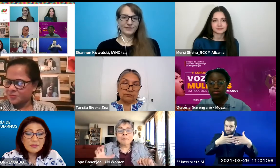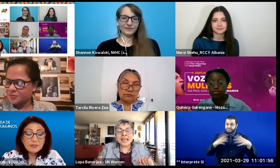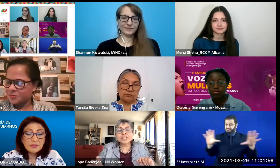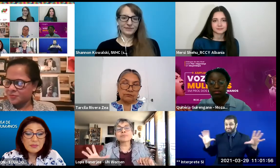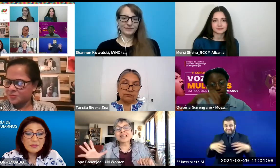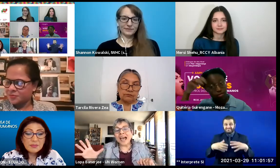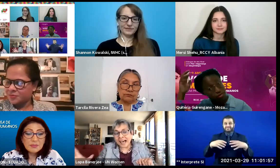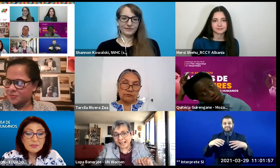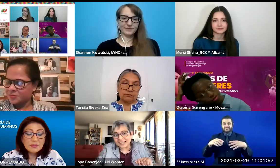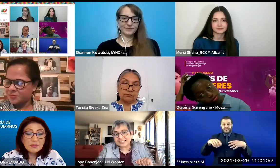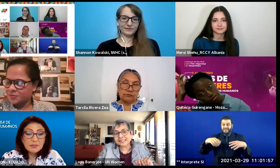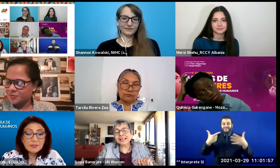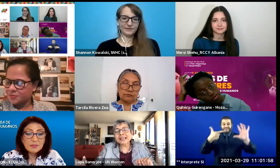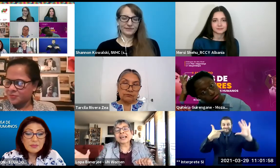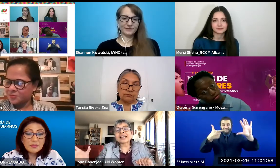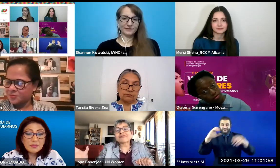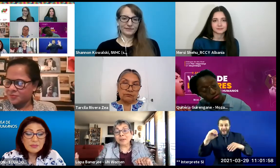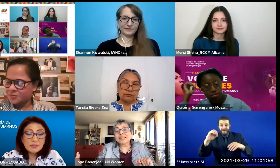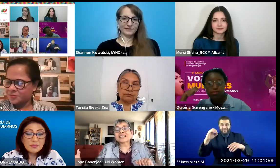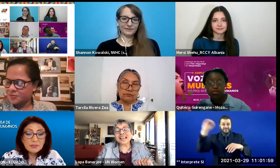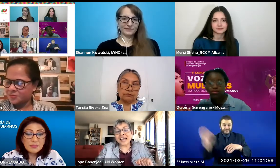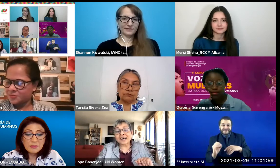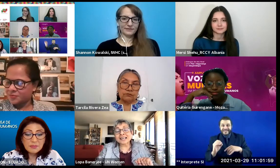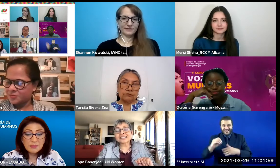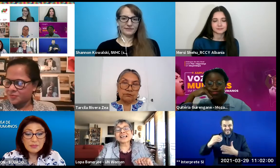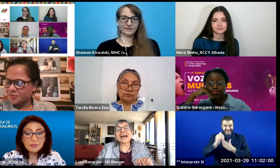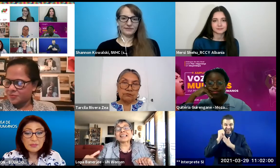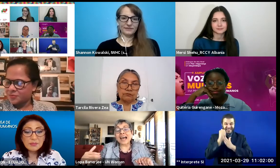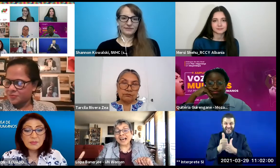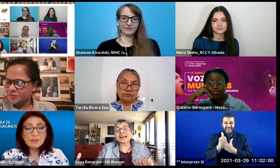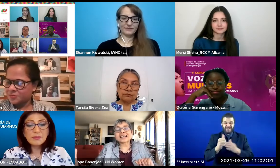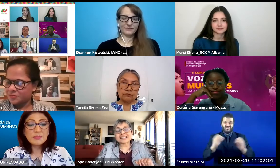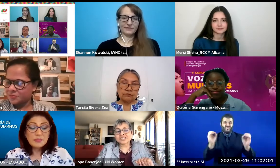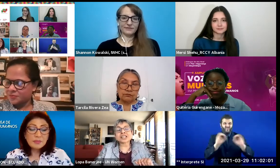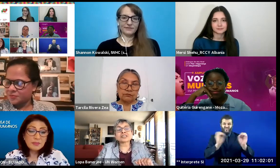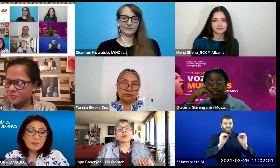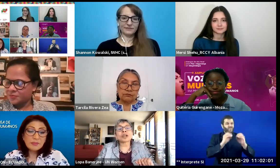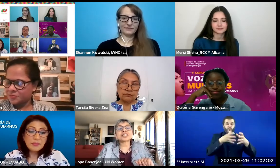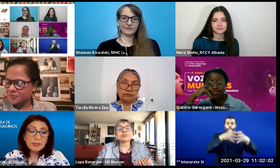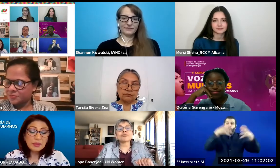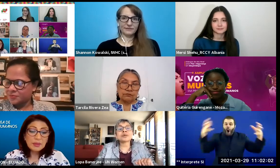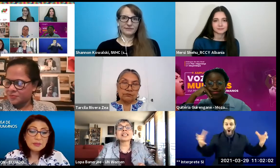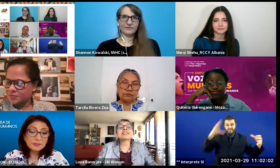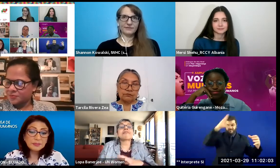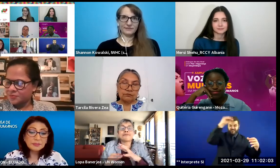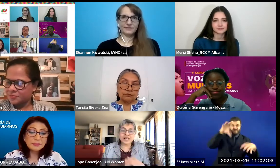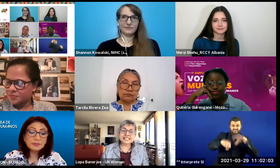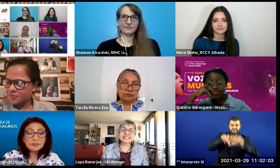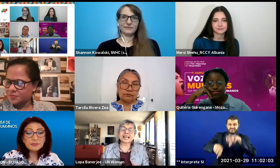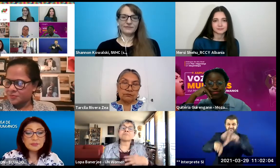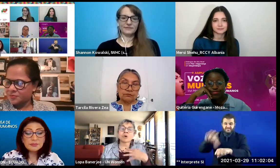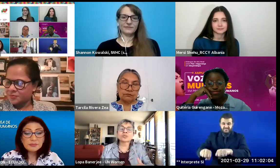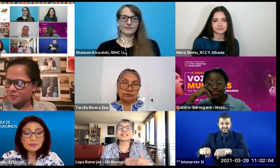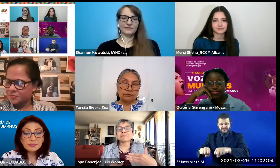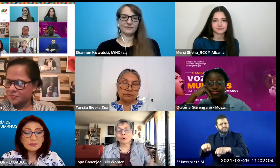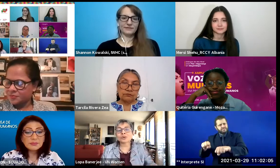for men to be allies, feminist allies, and allies in the gender equality movement, the first